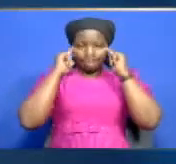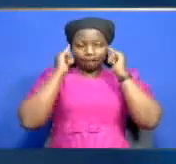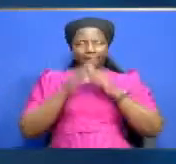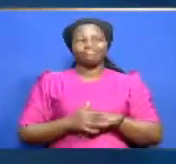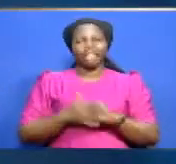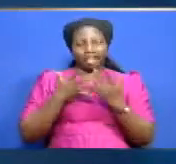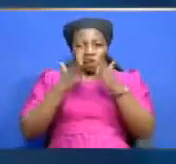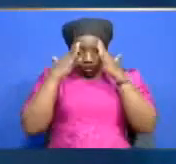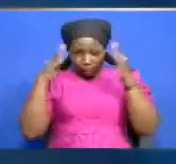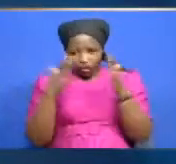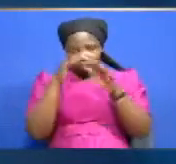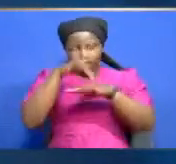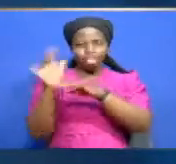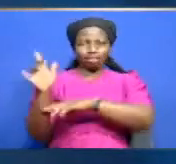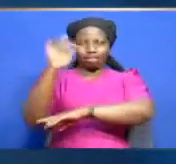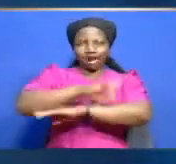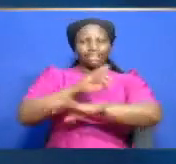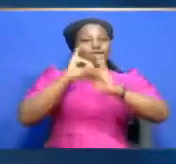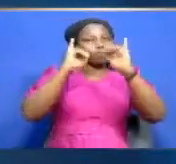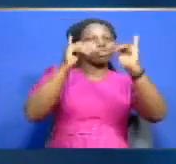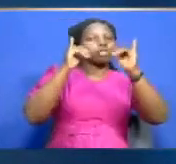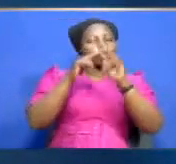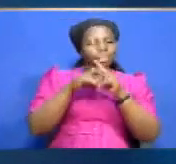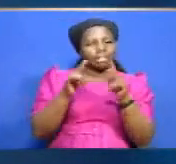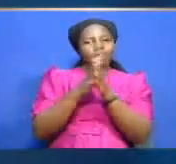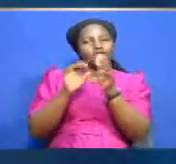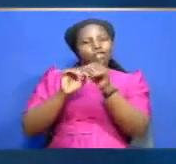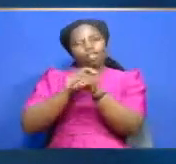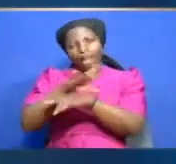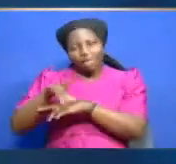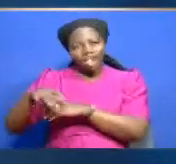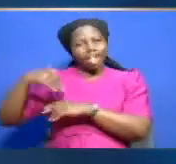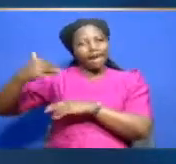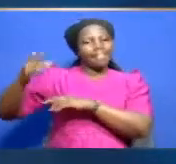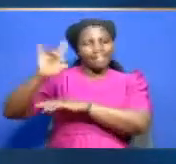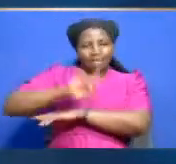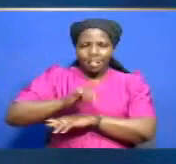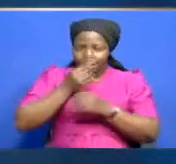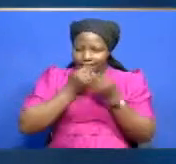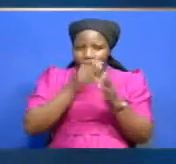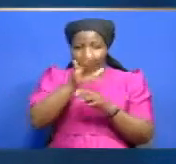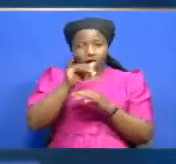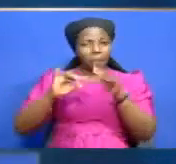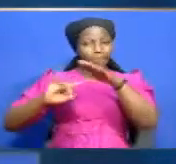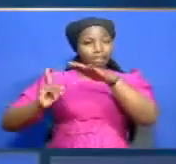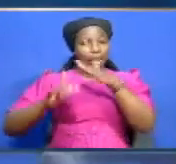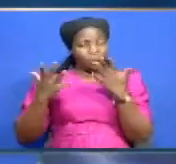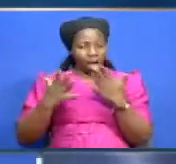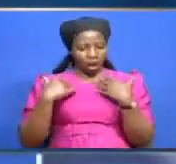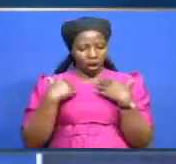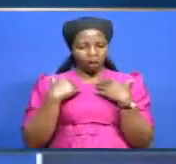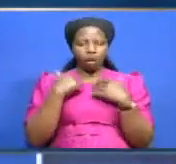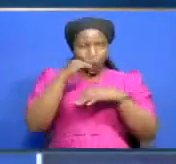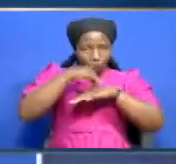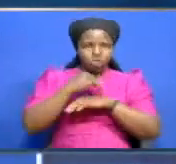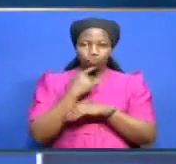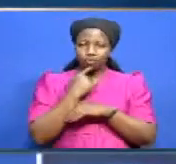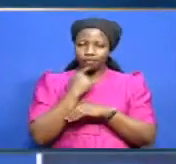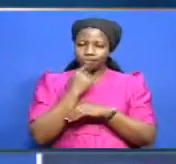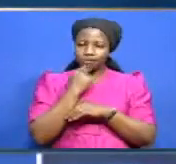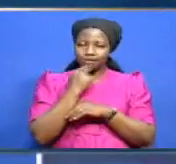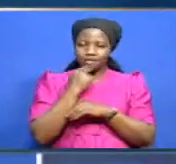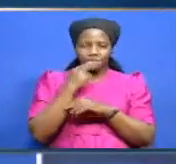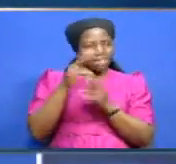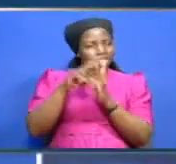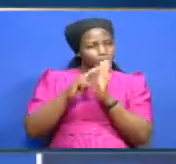Let's now focus on the day's news, and we begin with the coronavirus daily update by the ministry, where on Tuesday we recorded the highest single-day spike